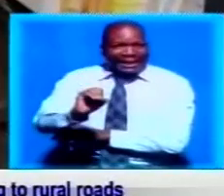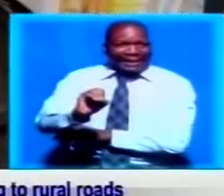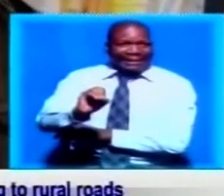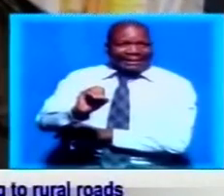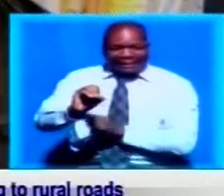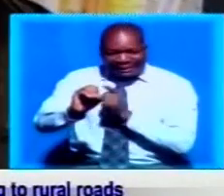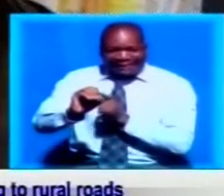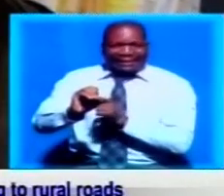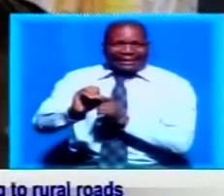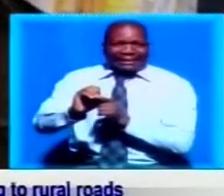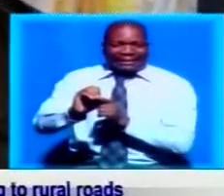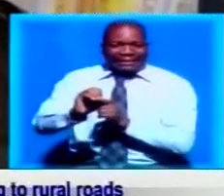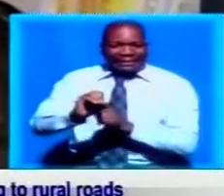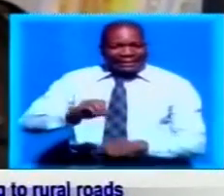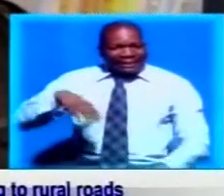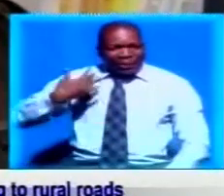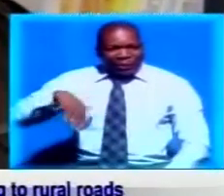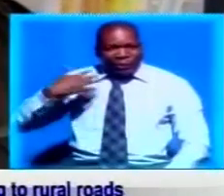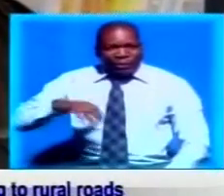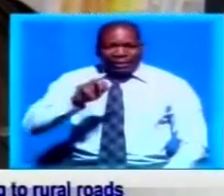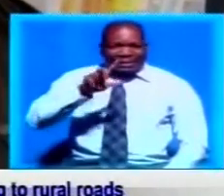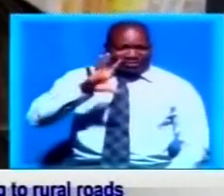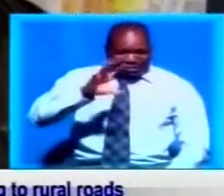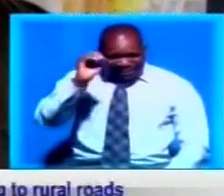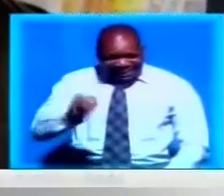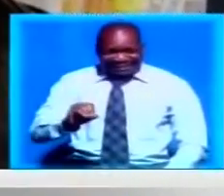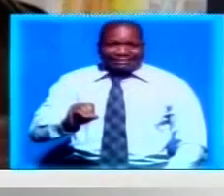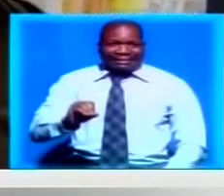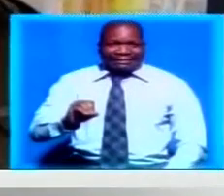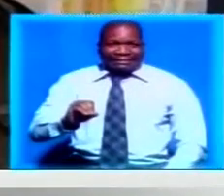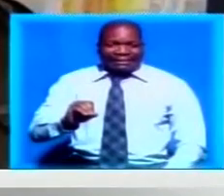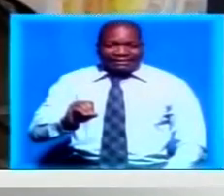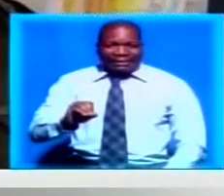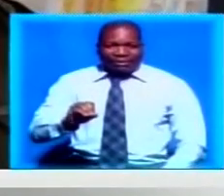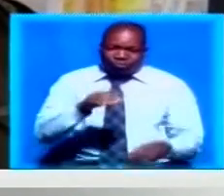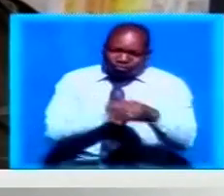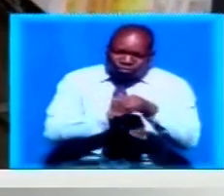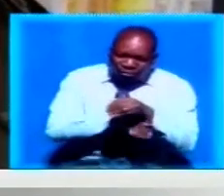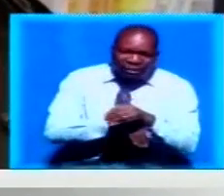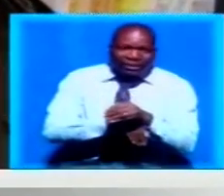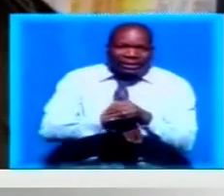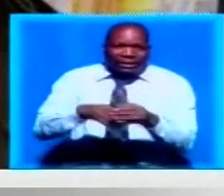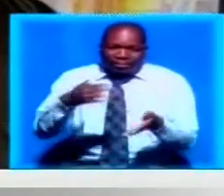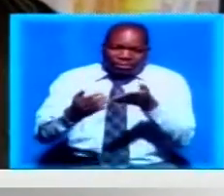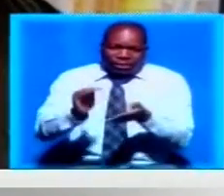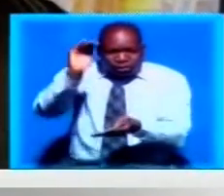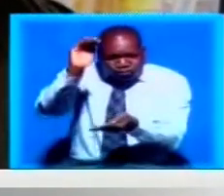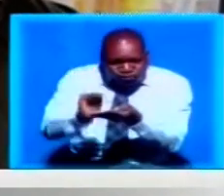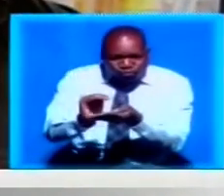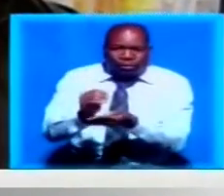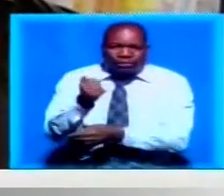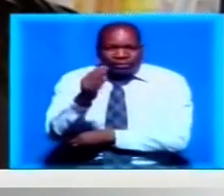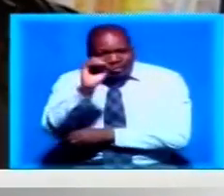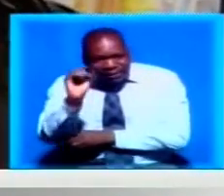are saying that is too high for anybody to come and invest in tourism. Why don't they put us at least somewhere, maybe 15% like agriculture